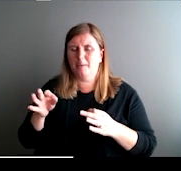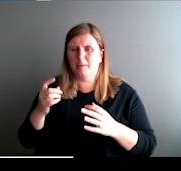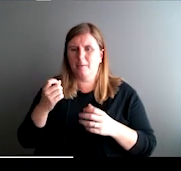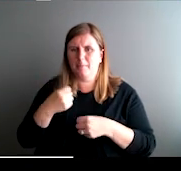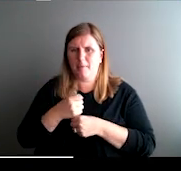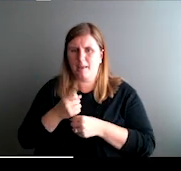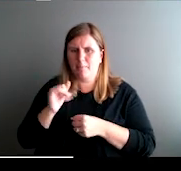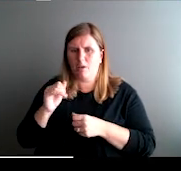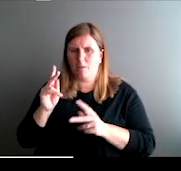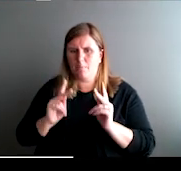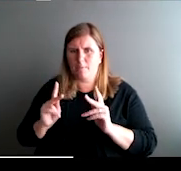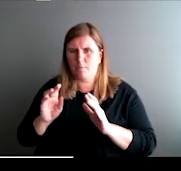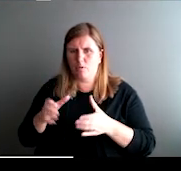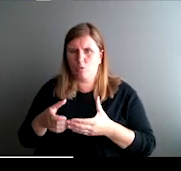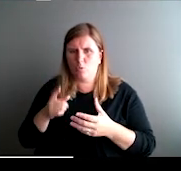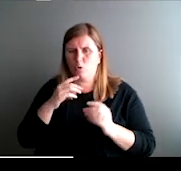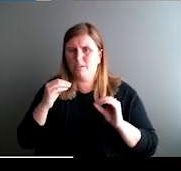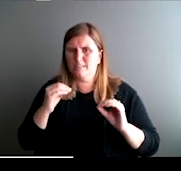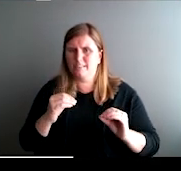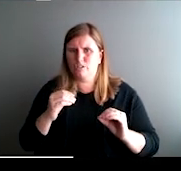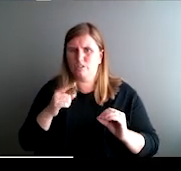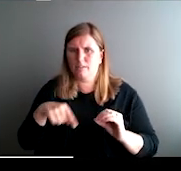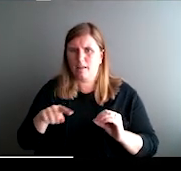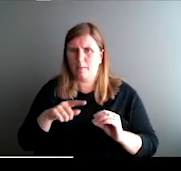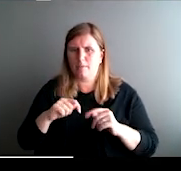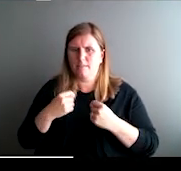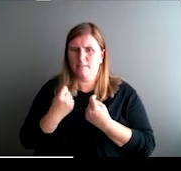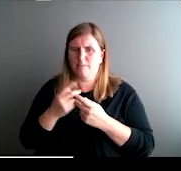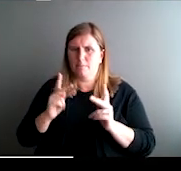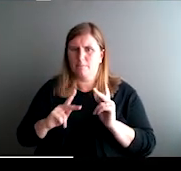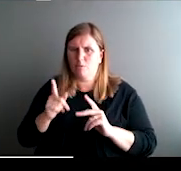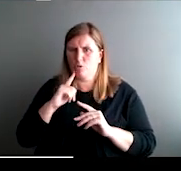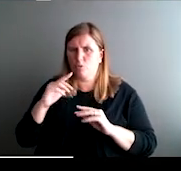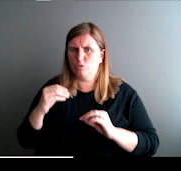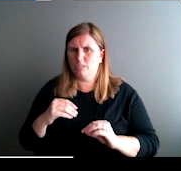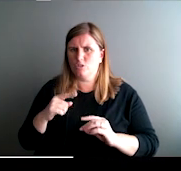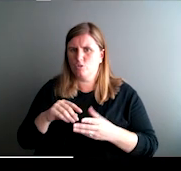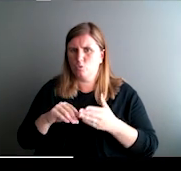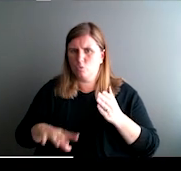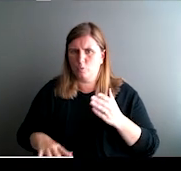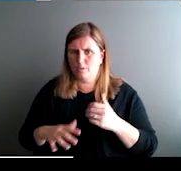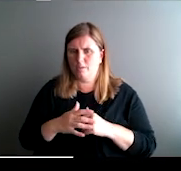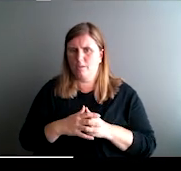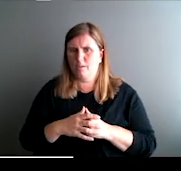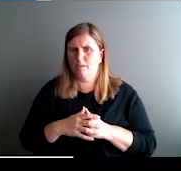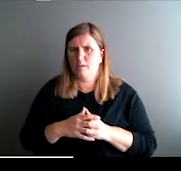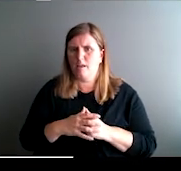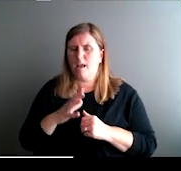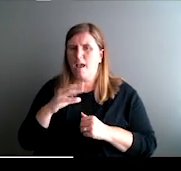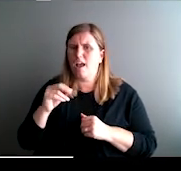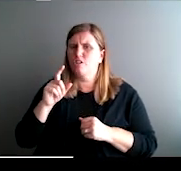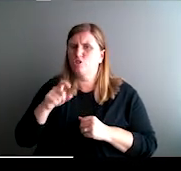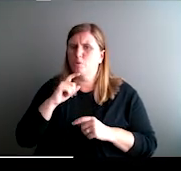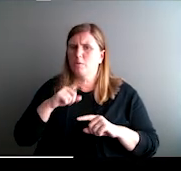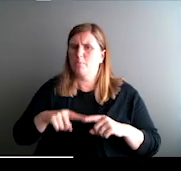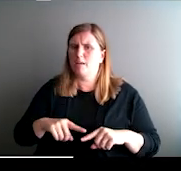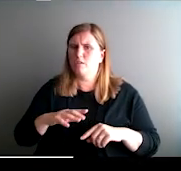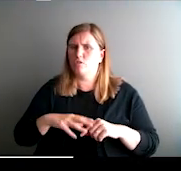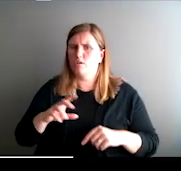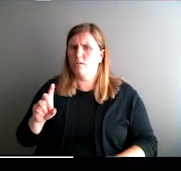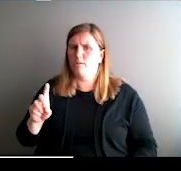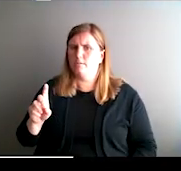by those people who are teaching the student, the team of people that are teaching the student. And it should be based on